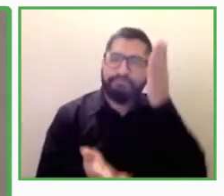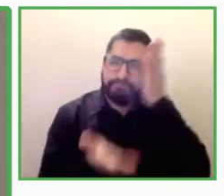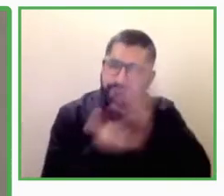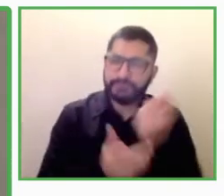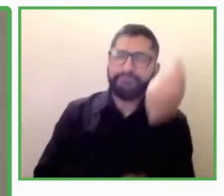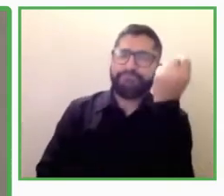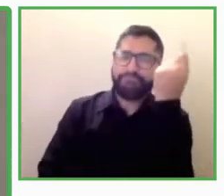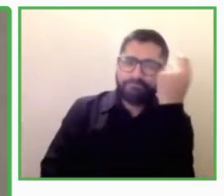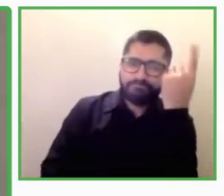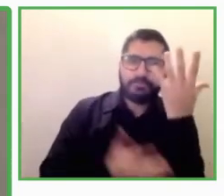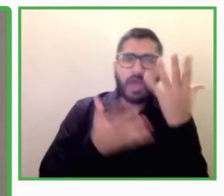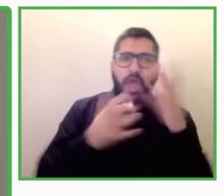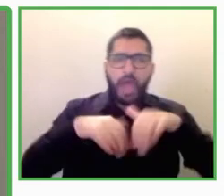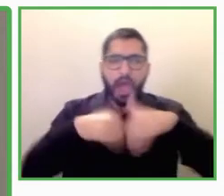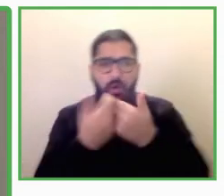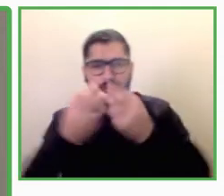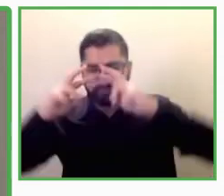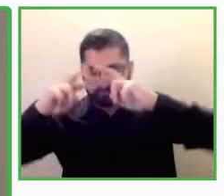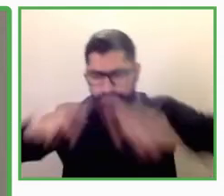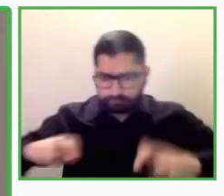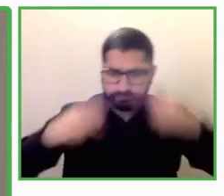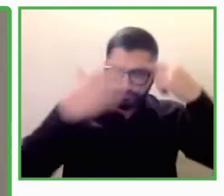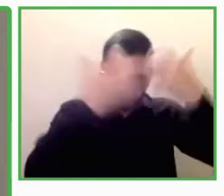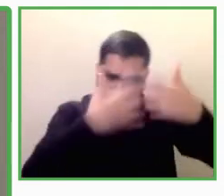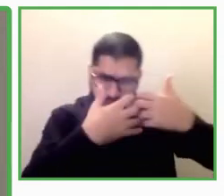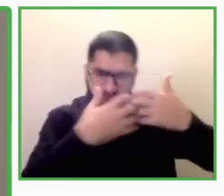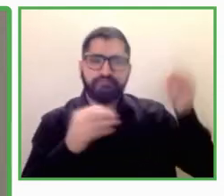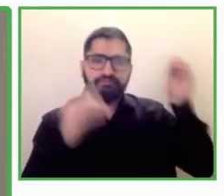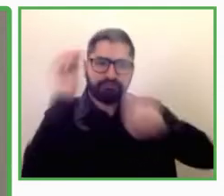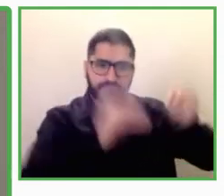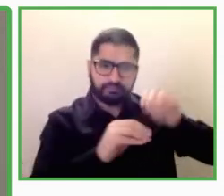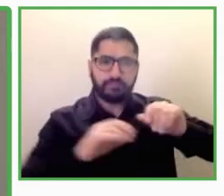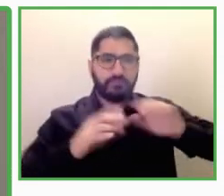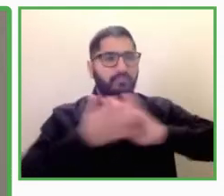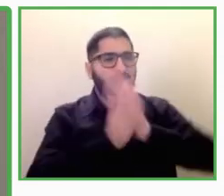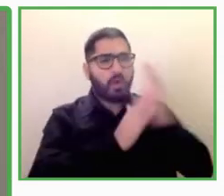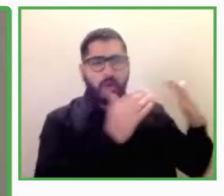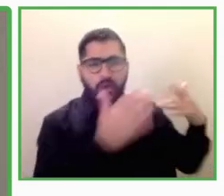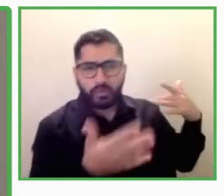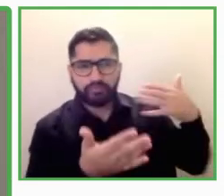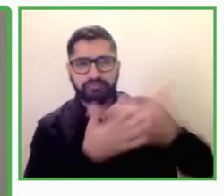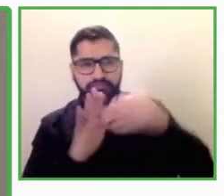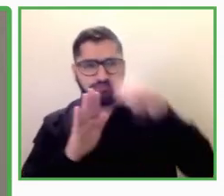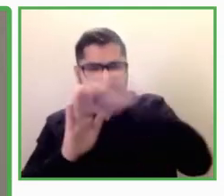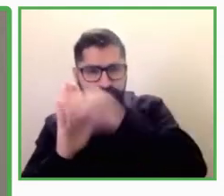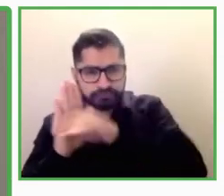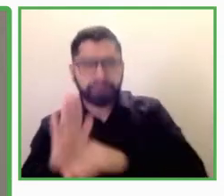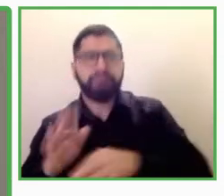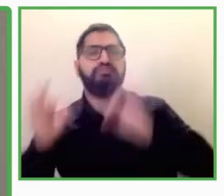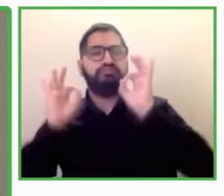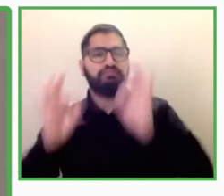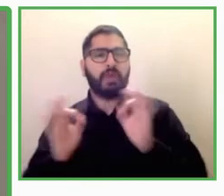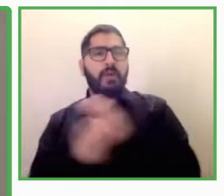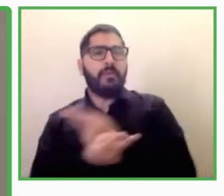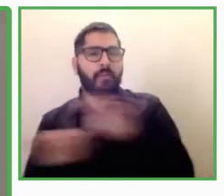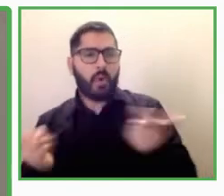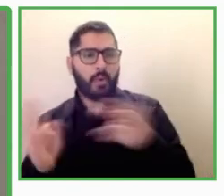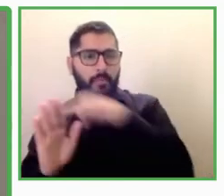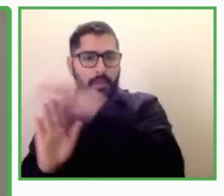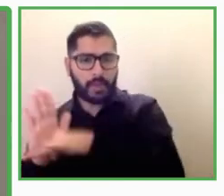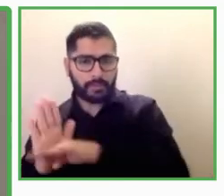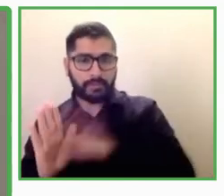for people with disabilities, all public policies that we need to set forth so people with